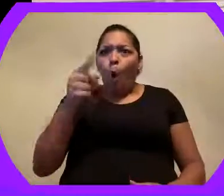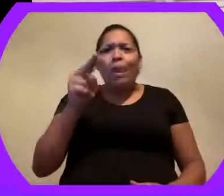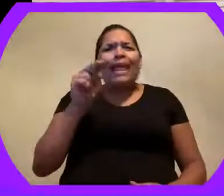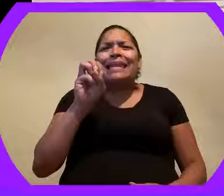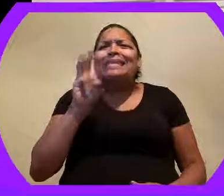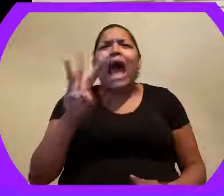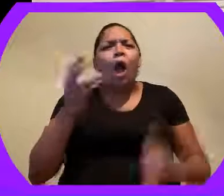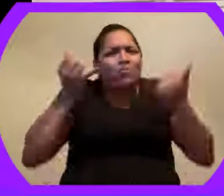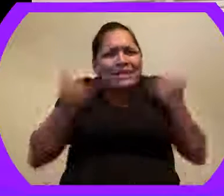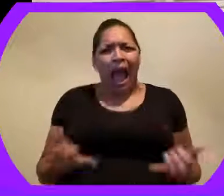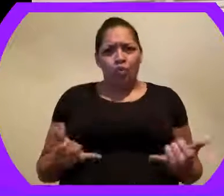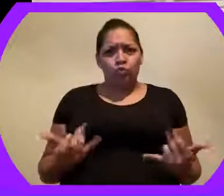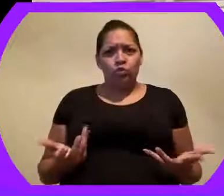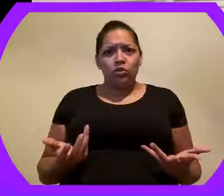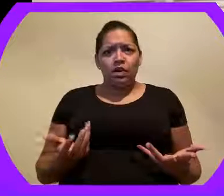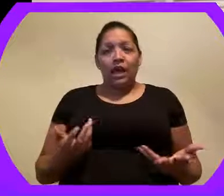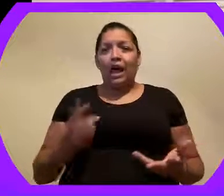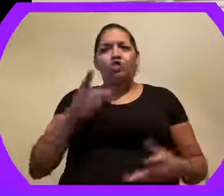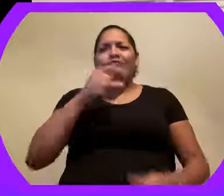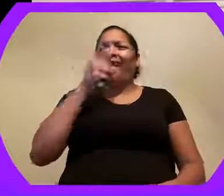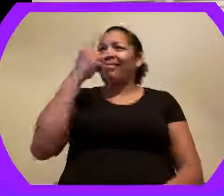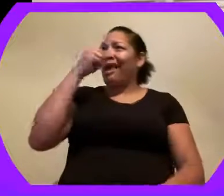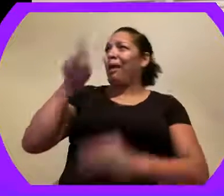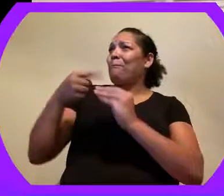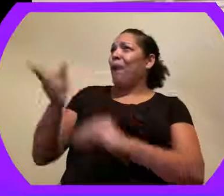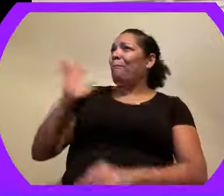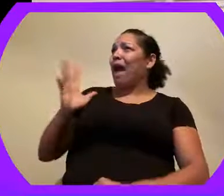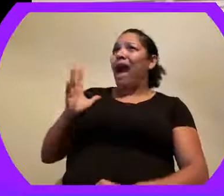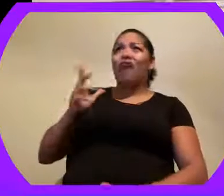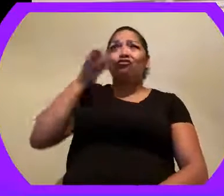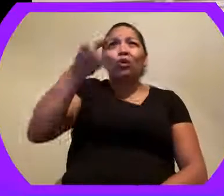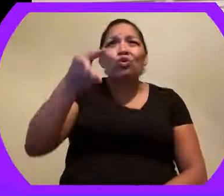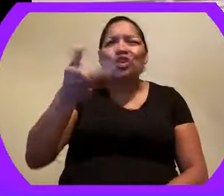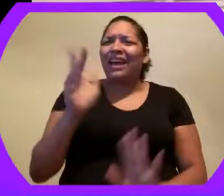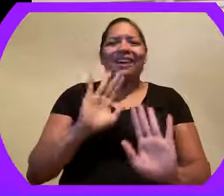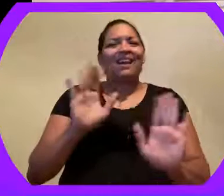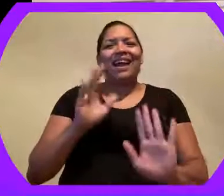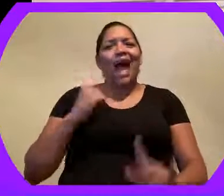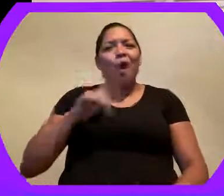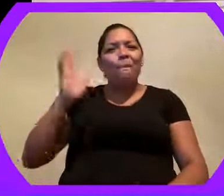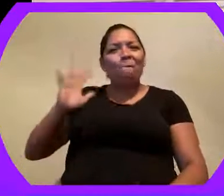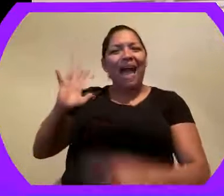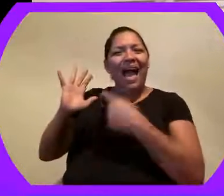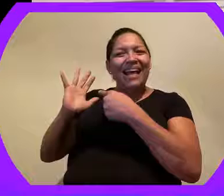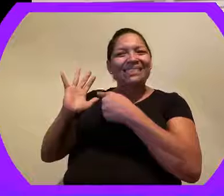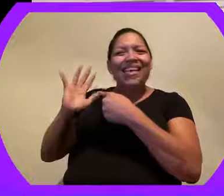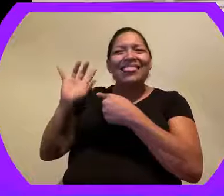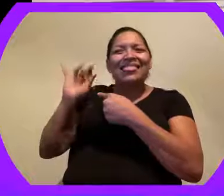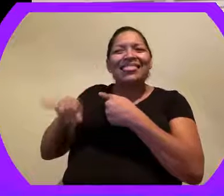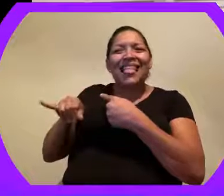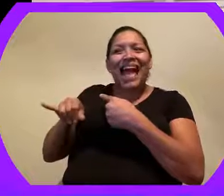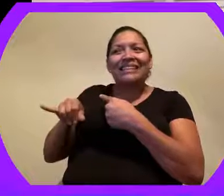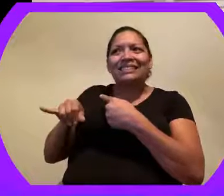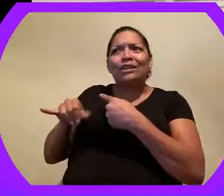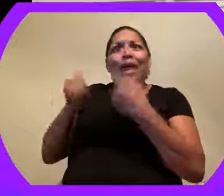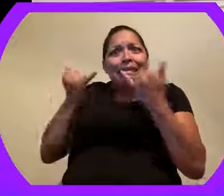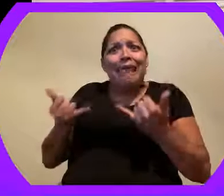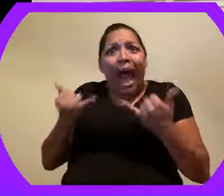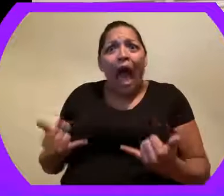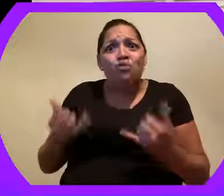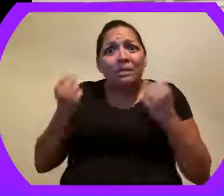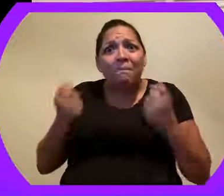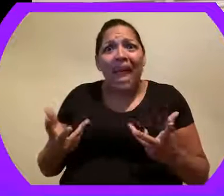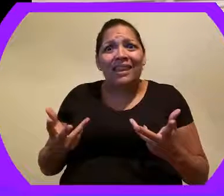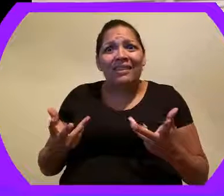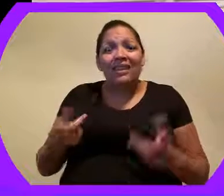Be here now. There really is only now. I know it doesn't feel that way. We've kind of been programmed to think about the past and think about the future. Our past is really just a lot